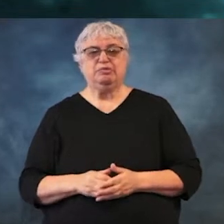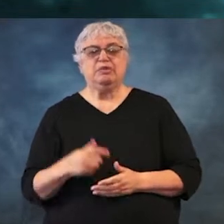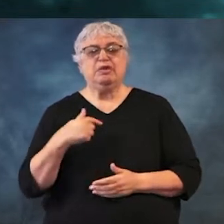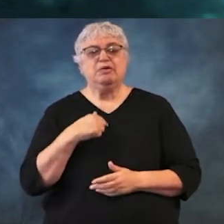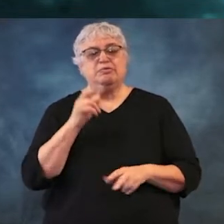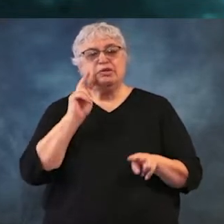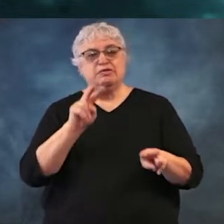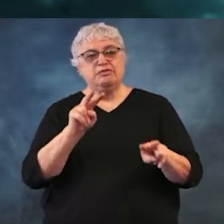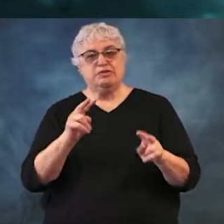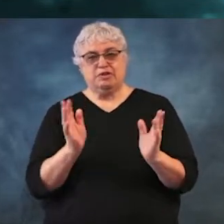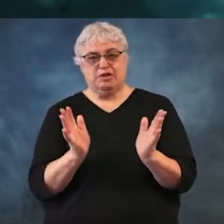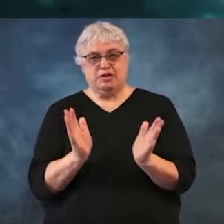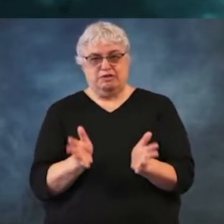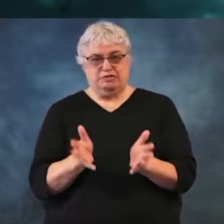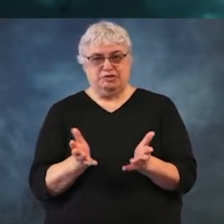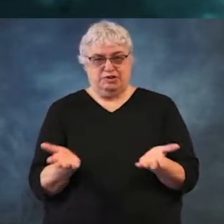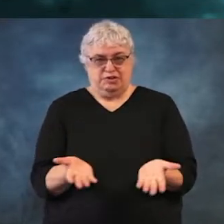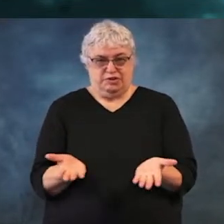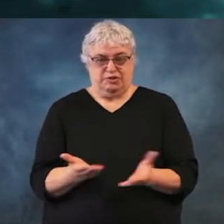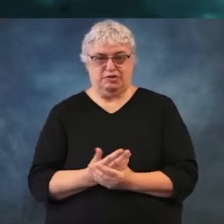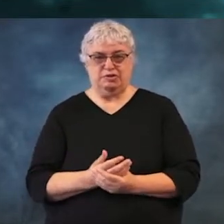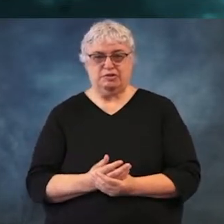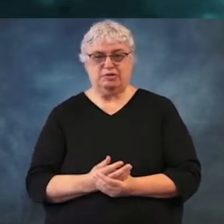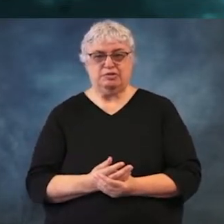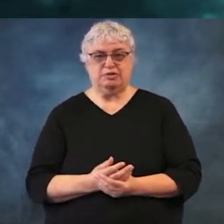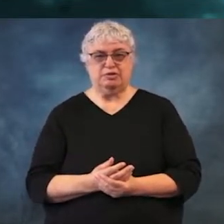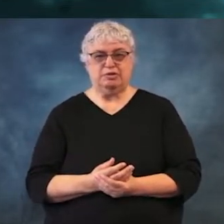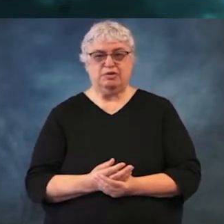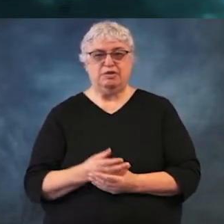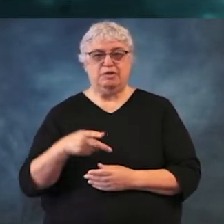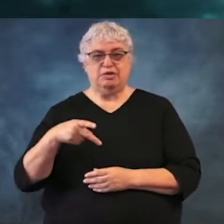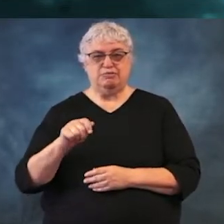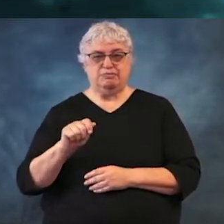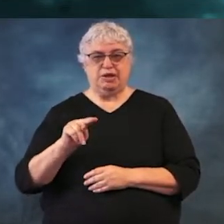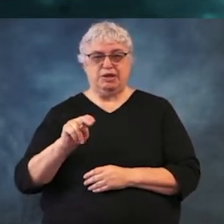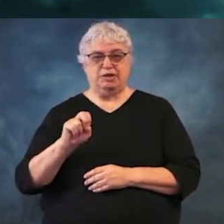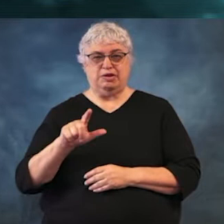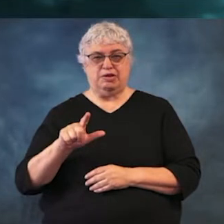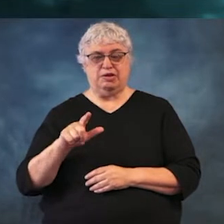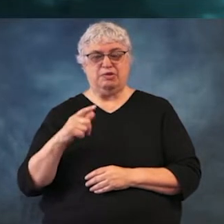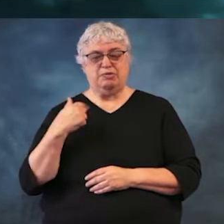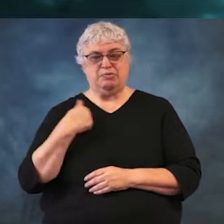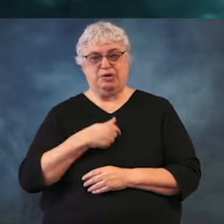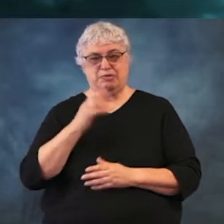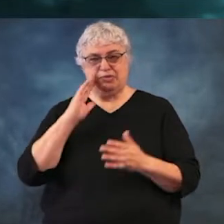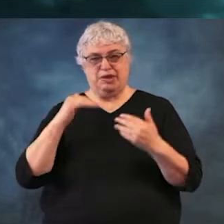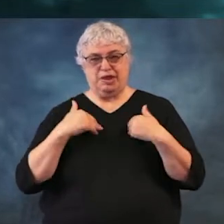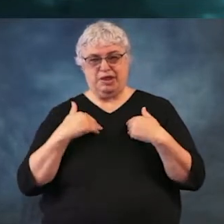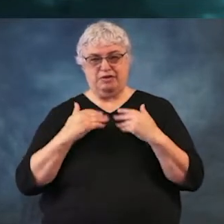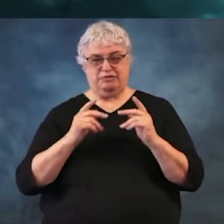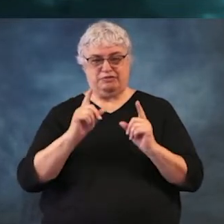looking forward to this conversation. This is a panel that would have happened in person